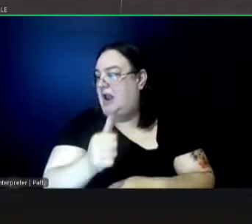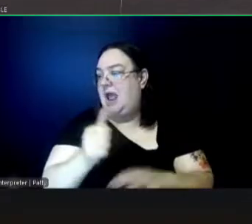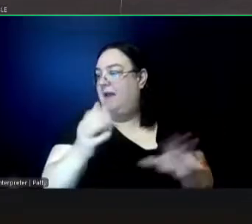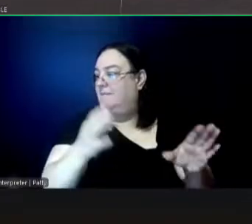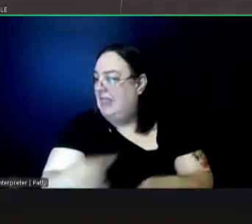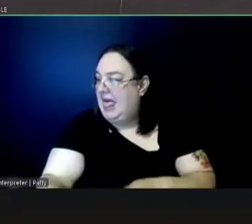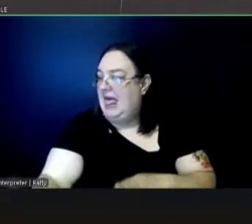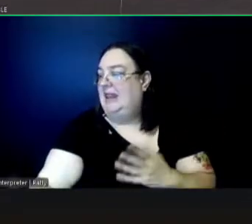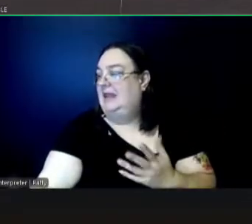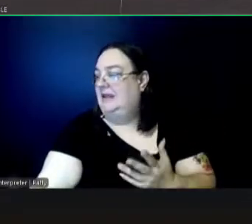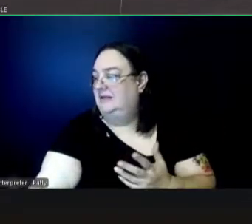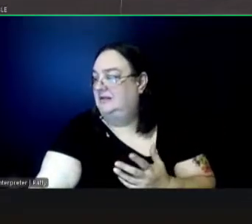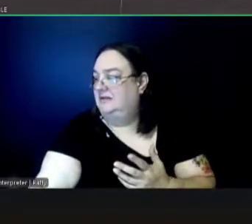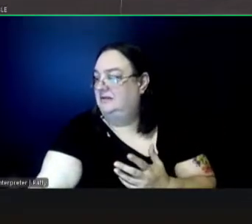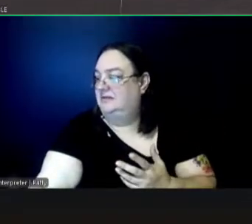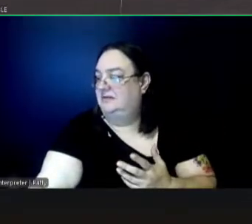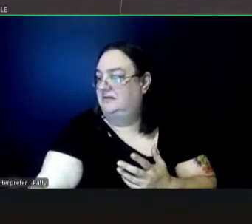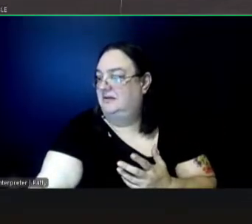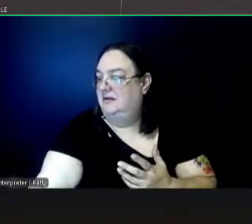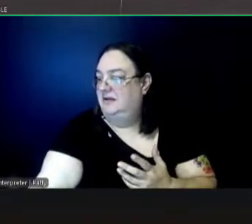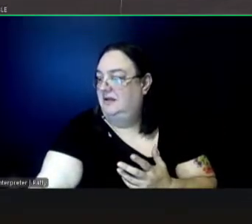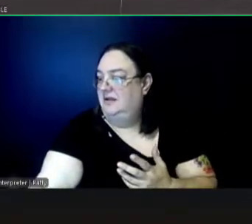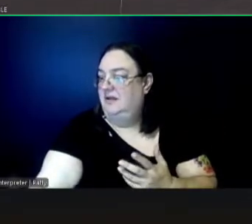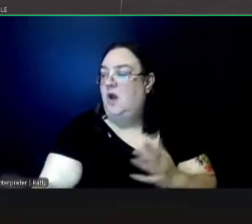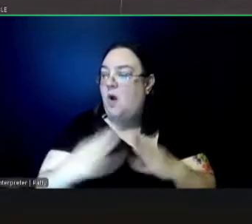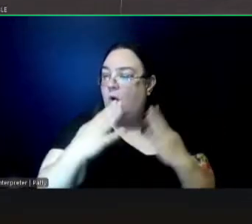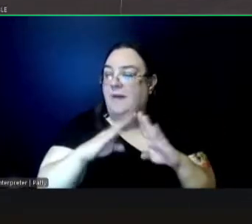an open house at this point. An